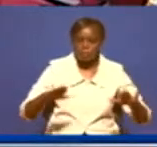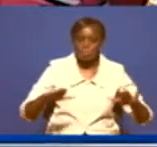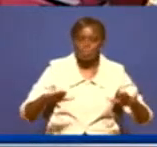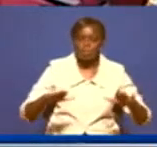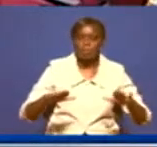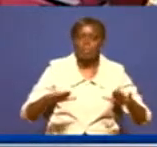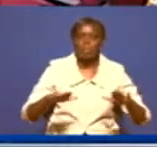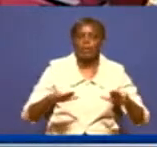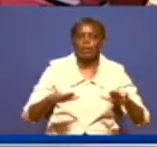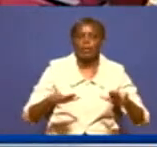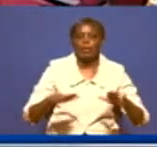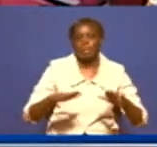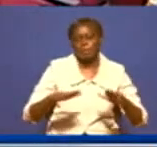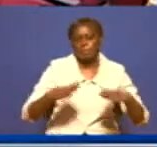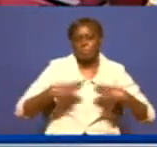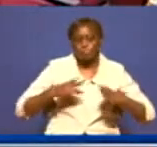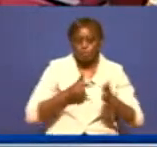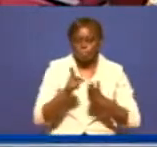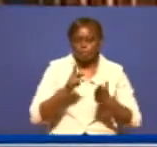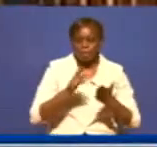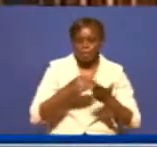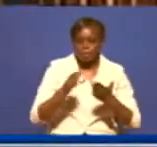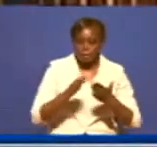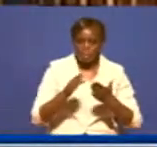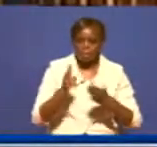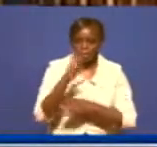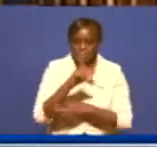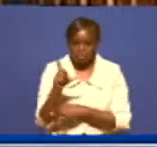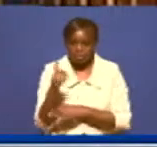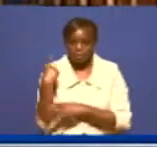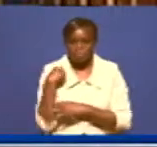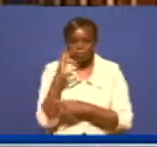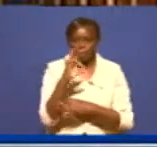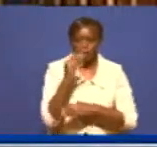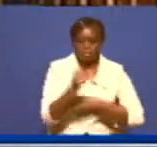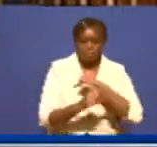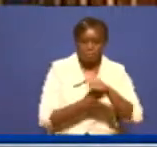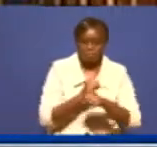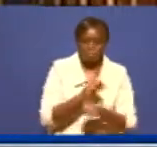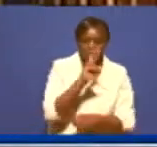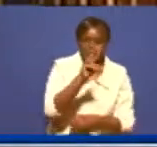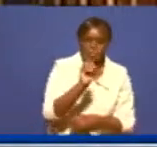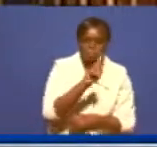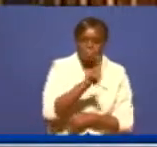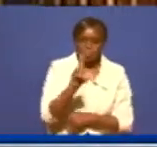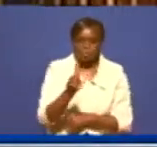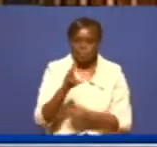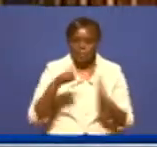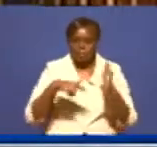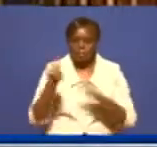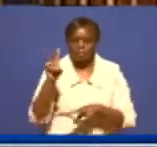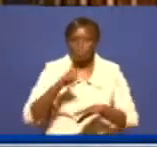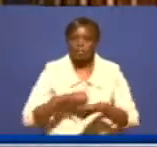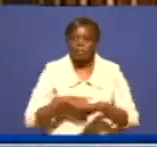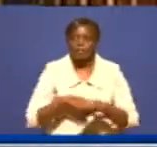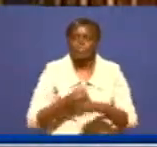Tenant Bill, National Assembly Bills number 3 of 2021, be now read a second